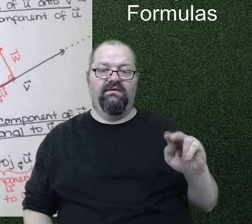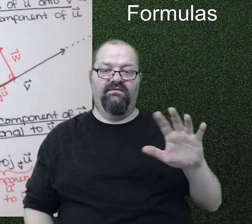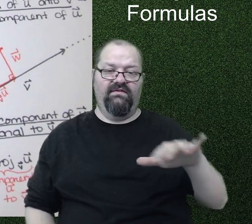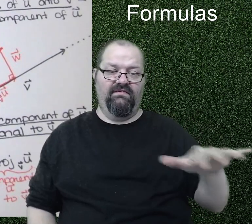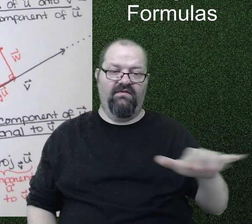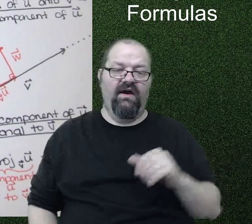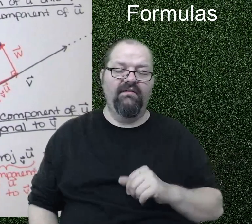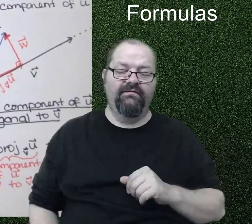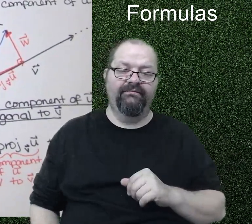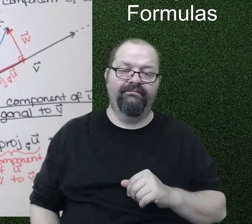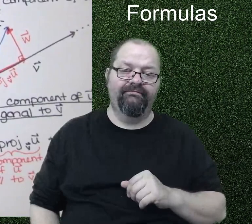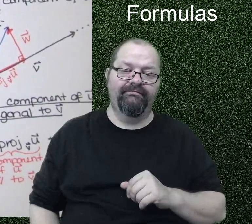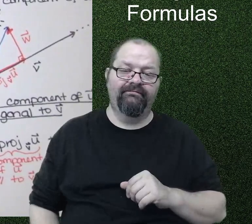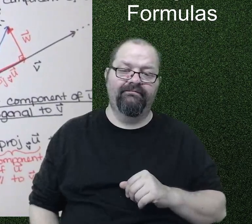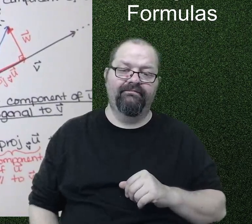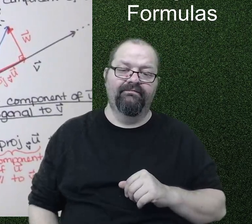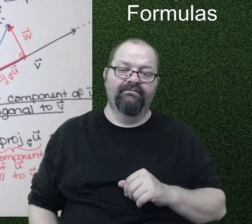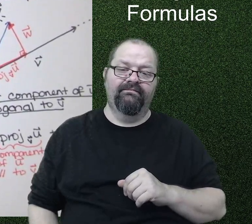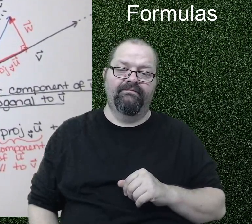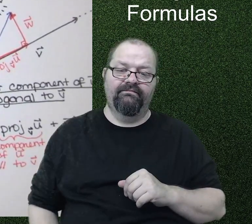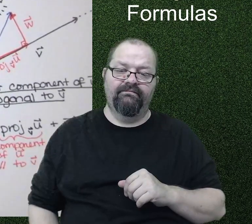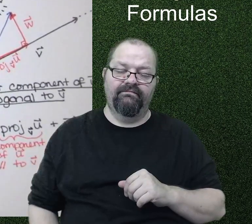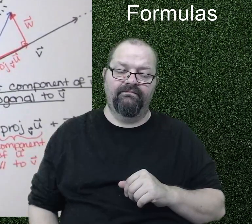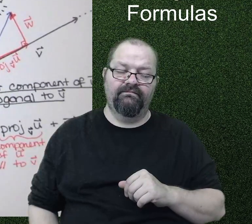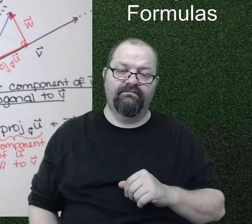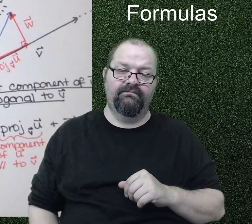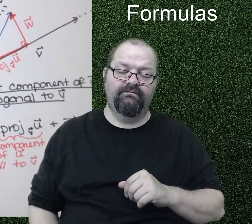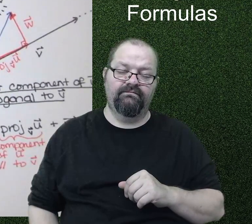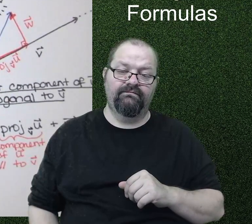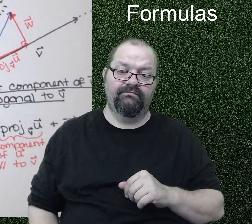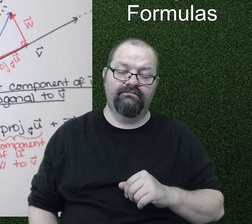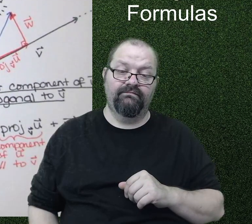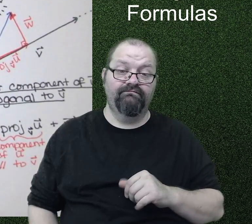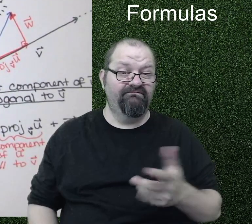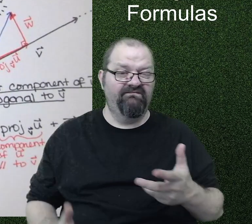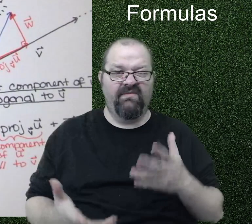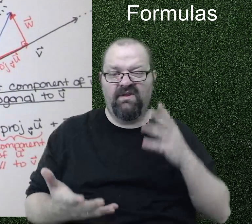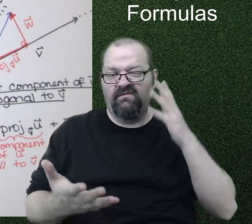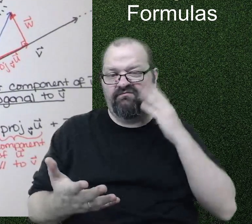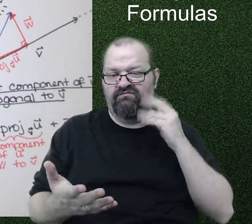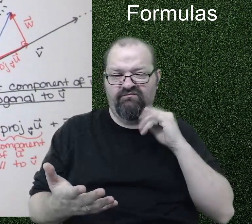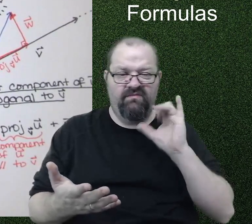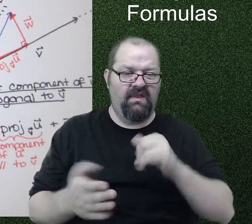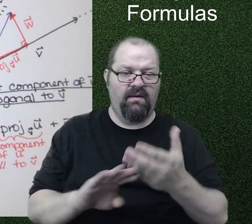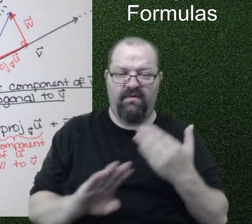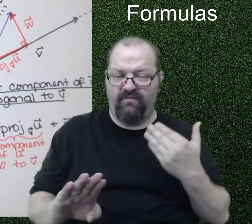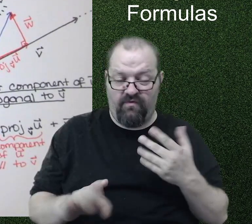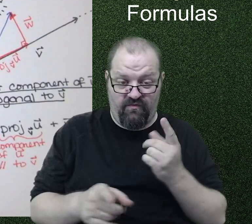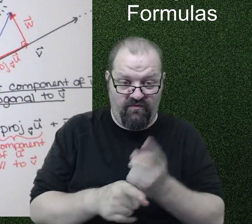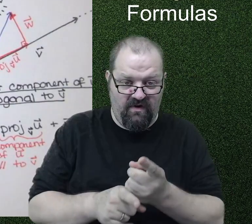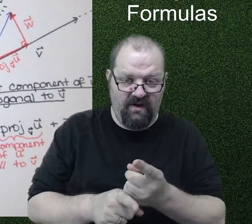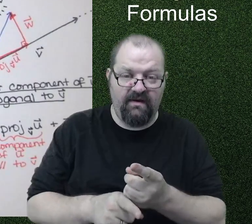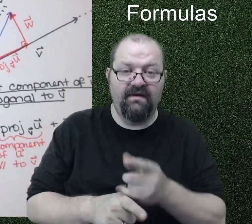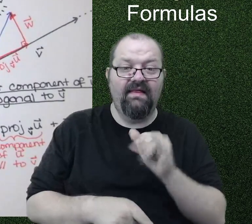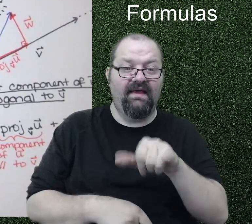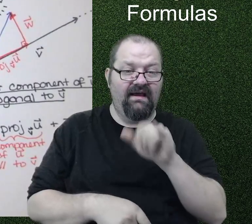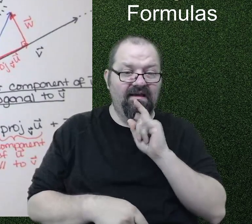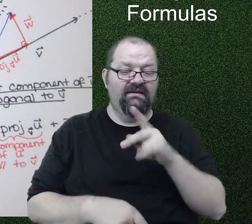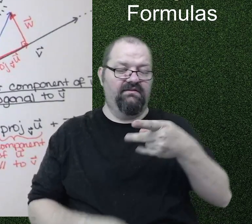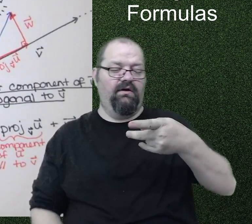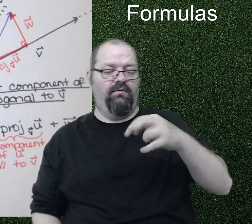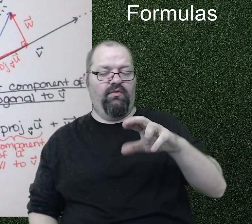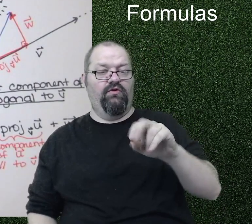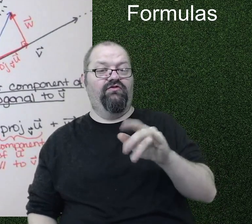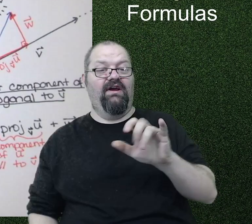we're going to get a sine of 55. So you've done this before. That's a projection, and that's the